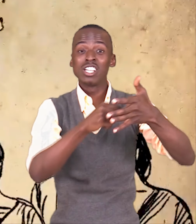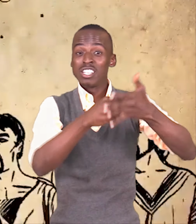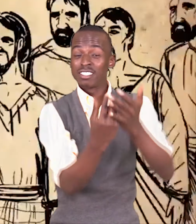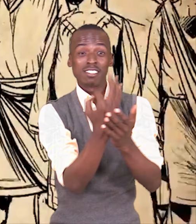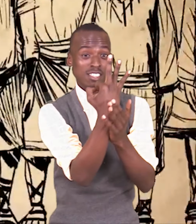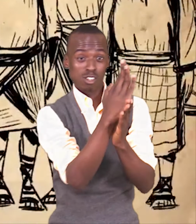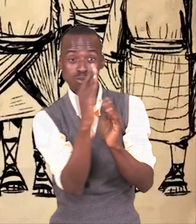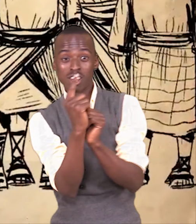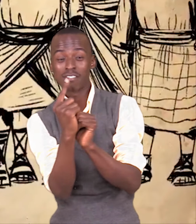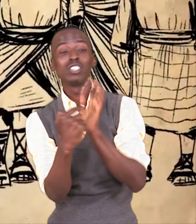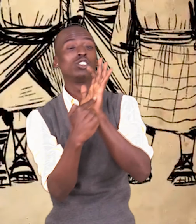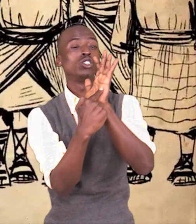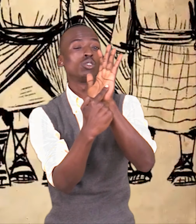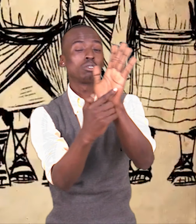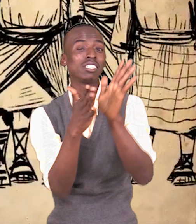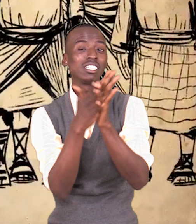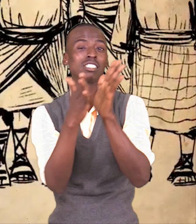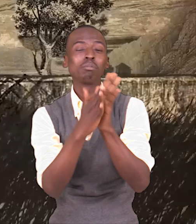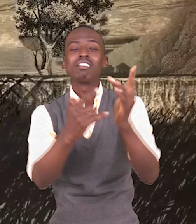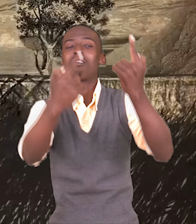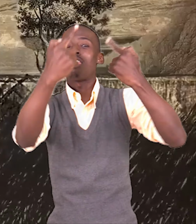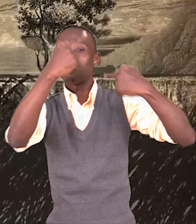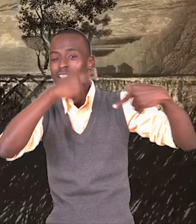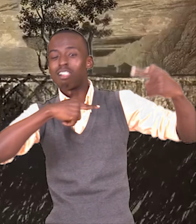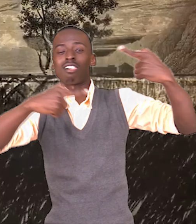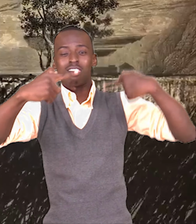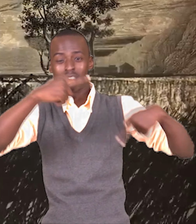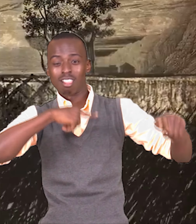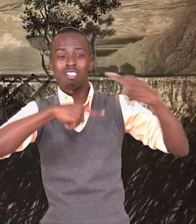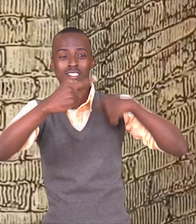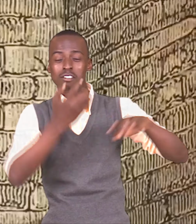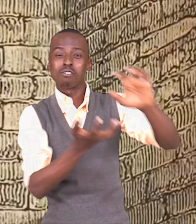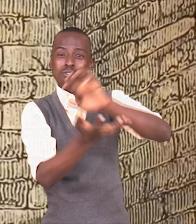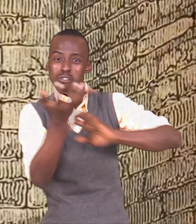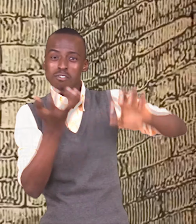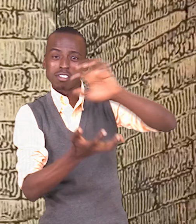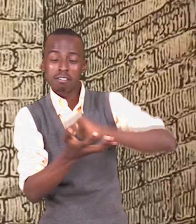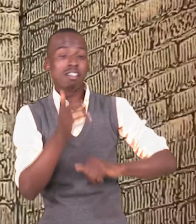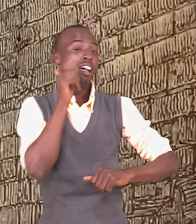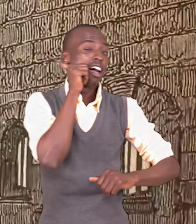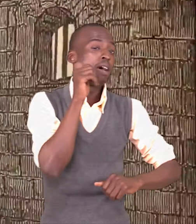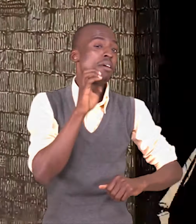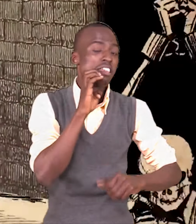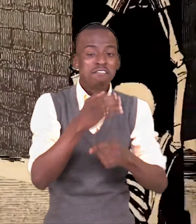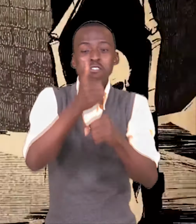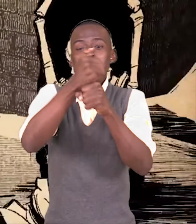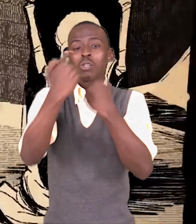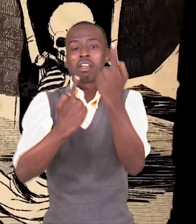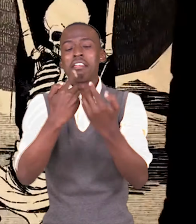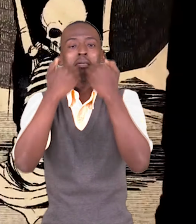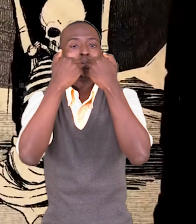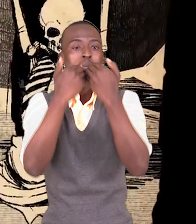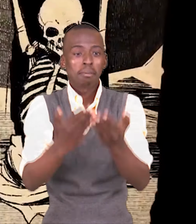instead just sell him as a slave down in Egypt. Now, while in Egypt, through this crazy series of events, Joseph goes